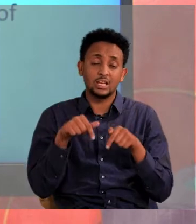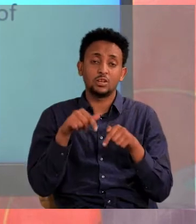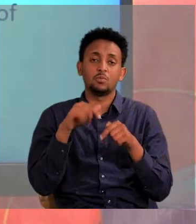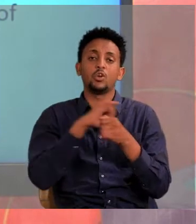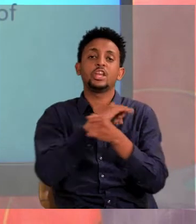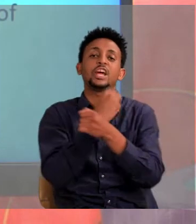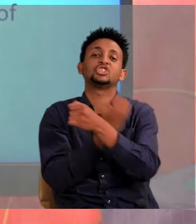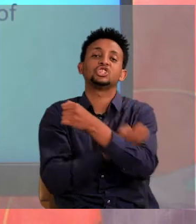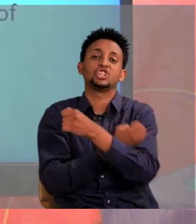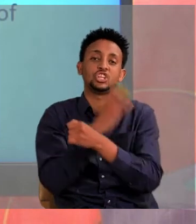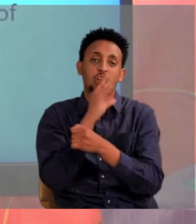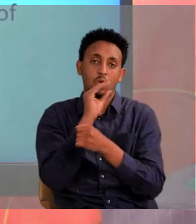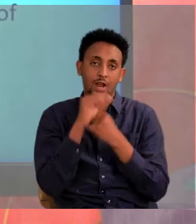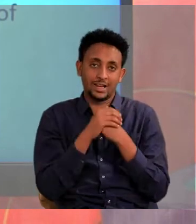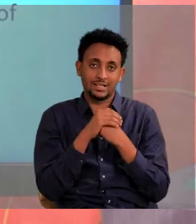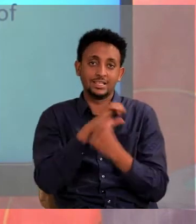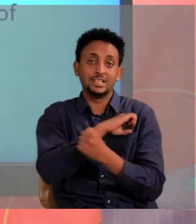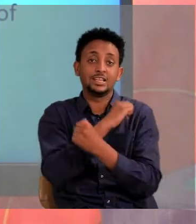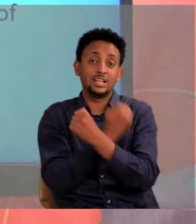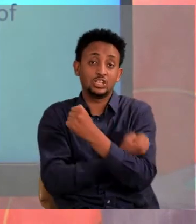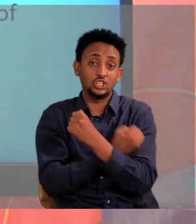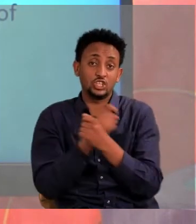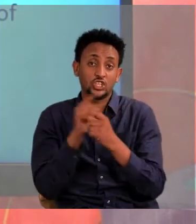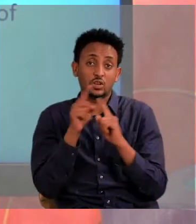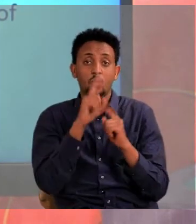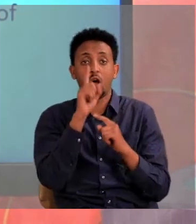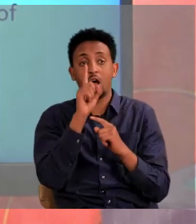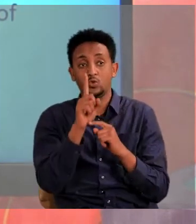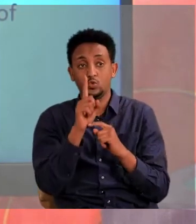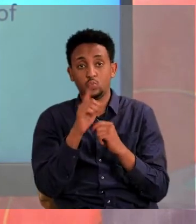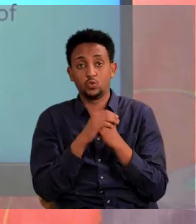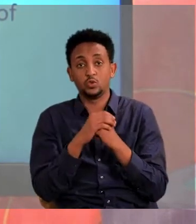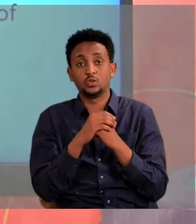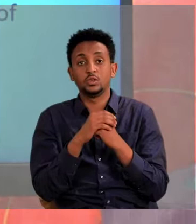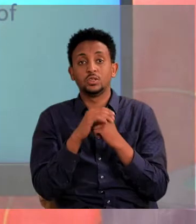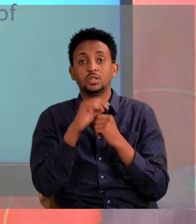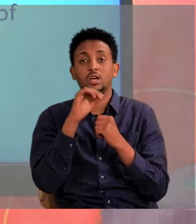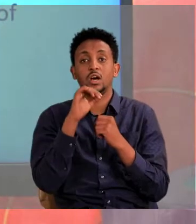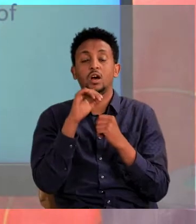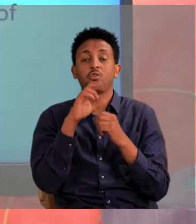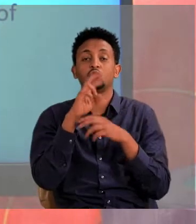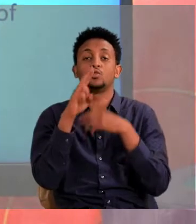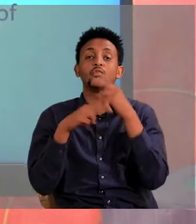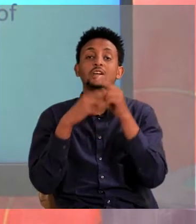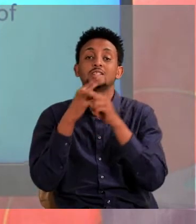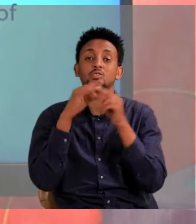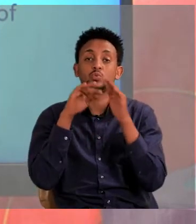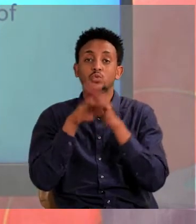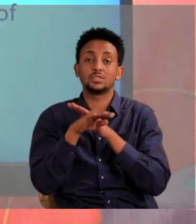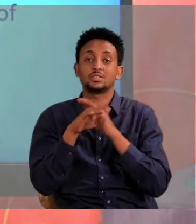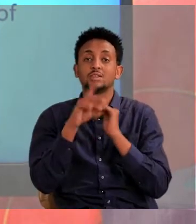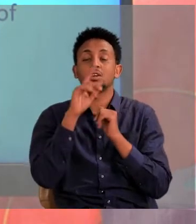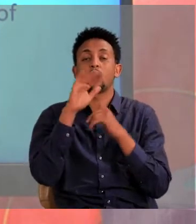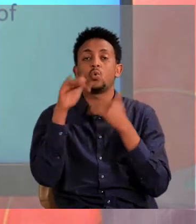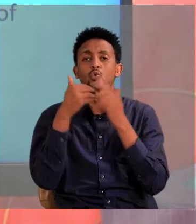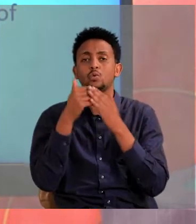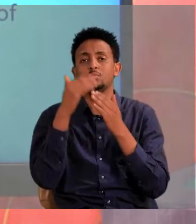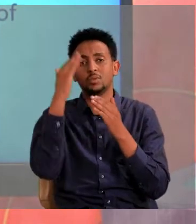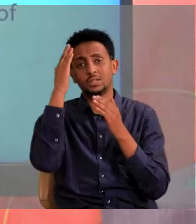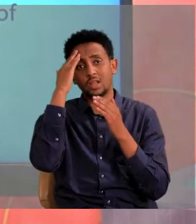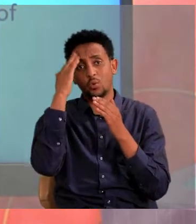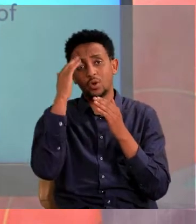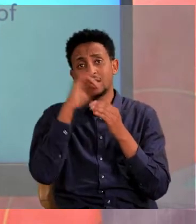energy. Energy is one of the entity of the universe. Universe is all associated